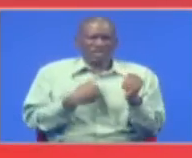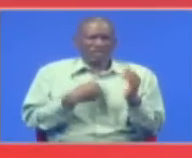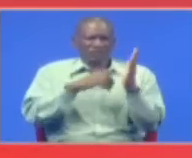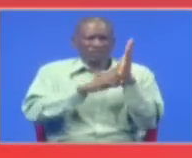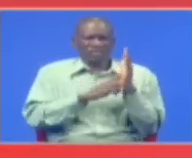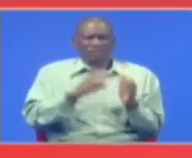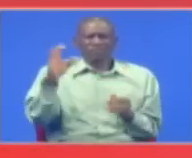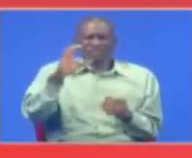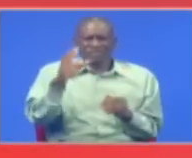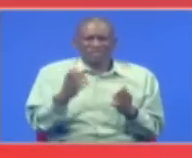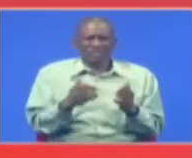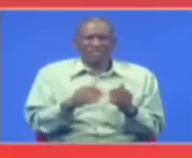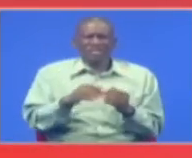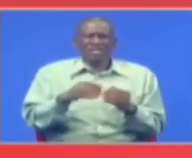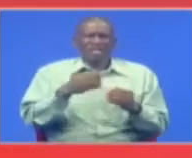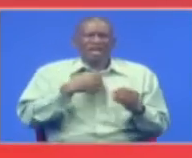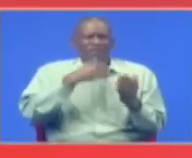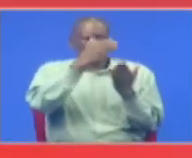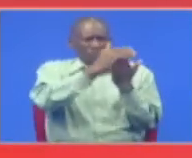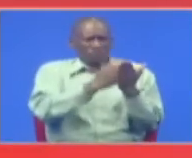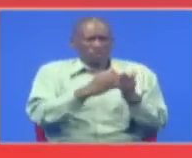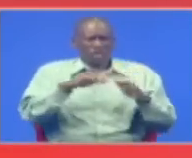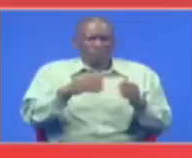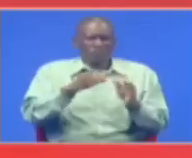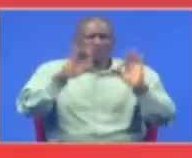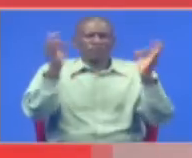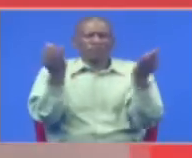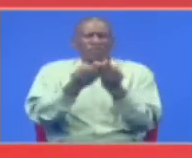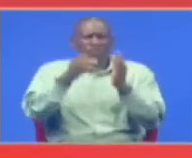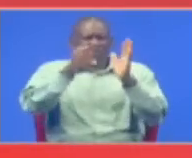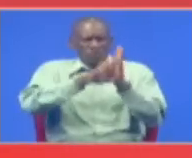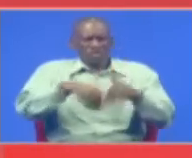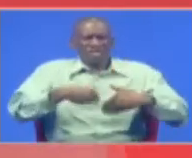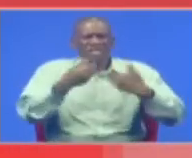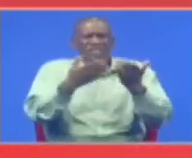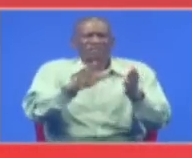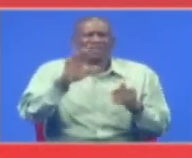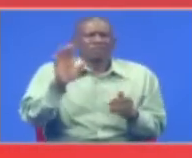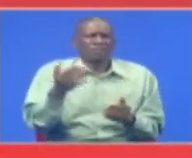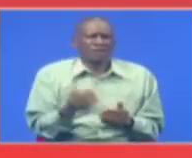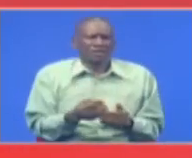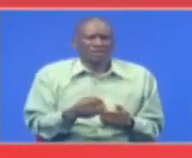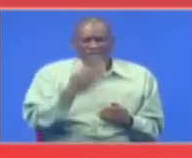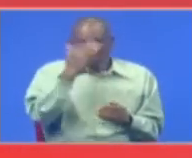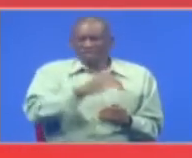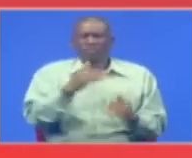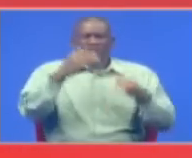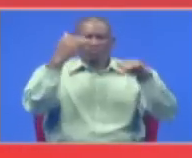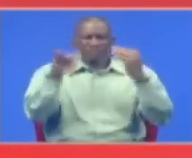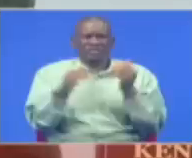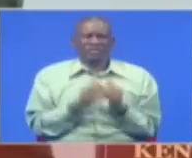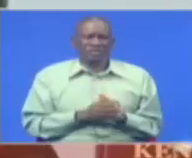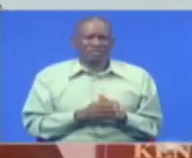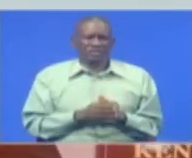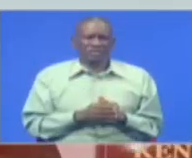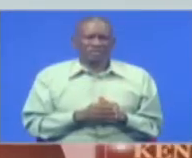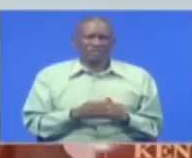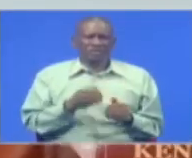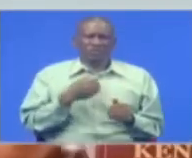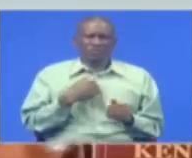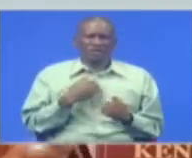Citizen running a program on family law offered by Catholic University. We